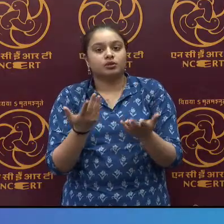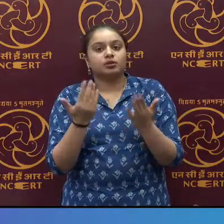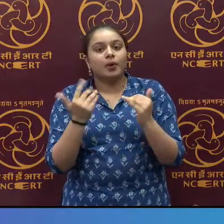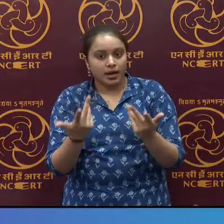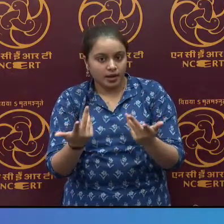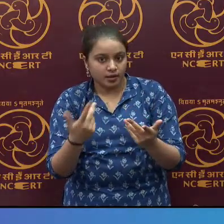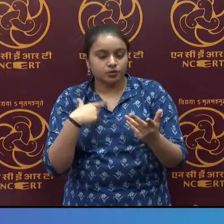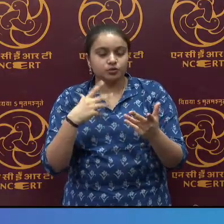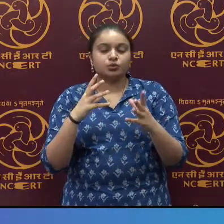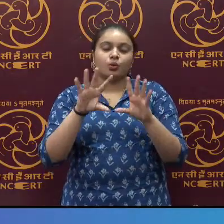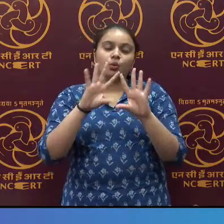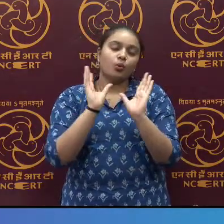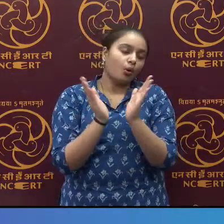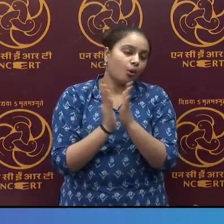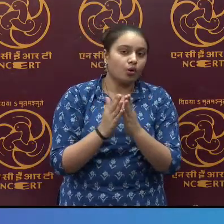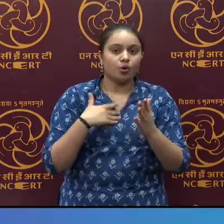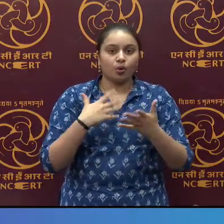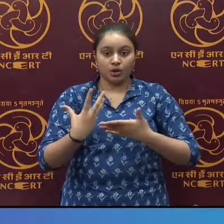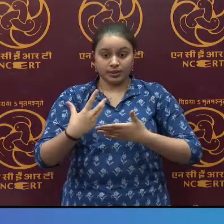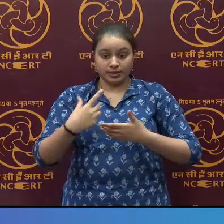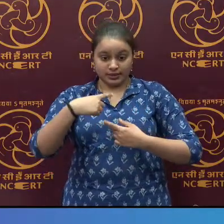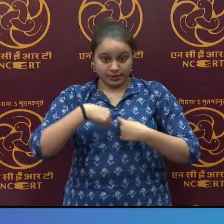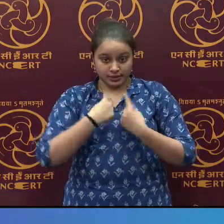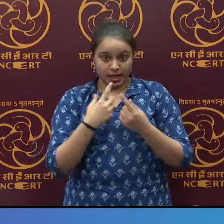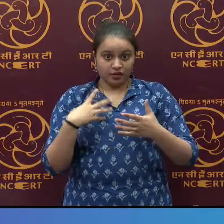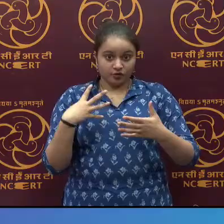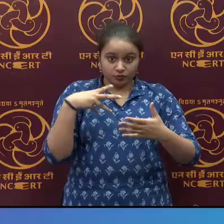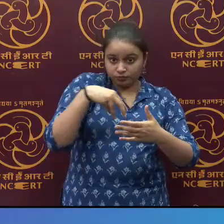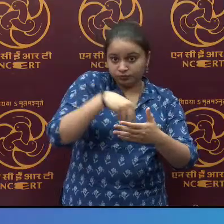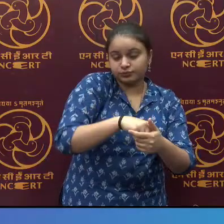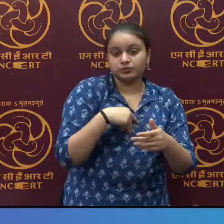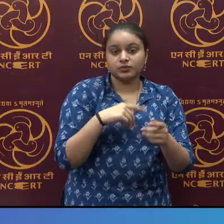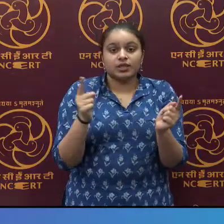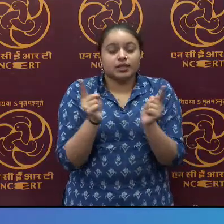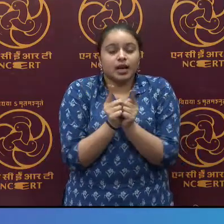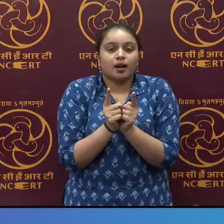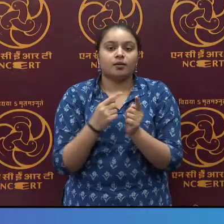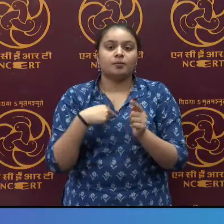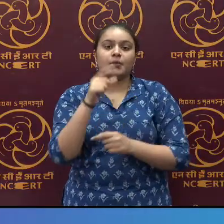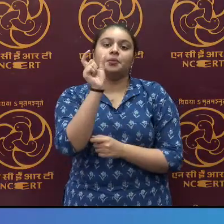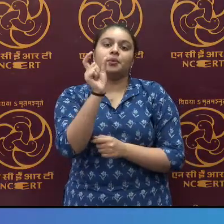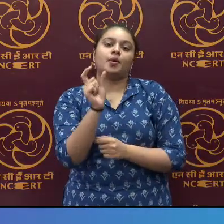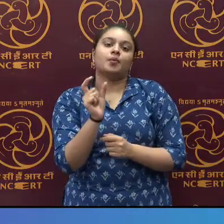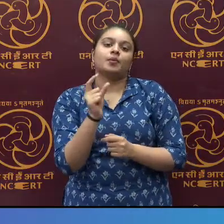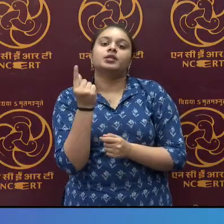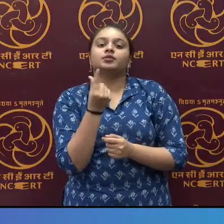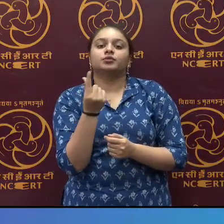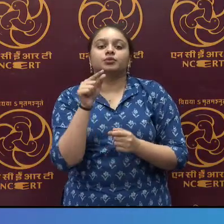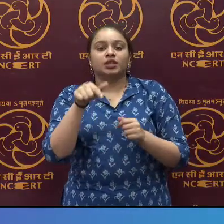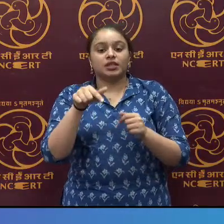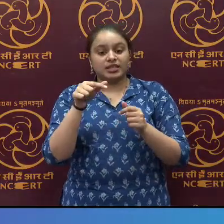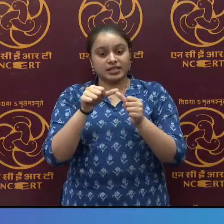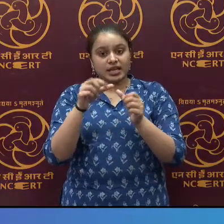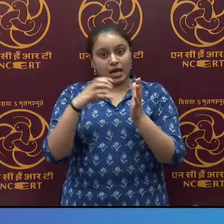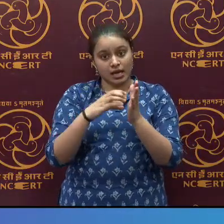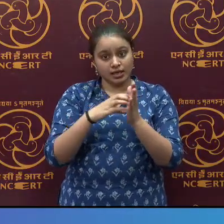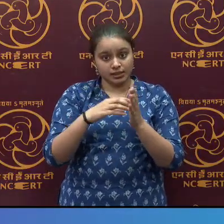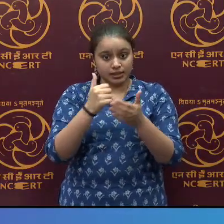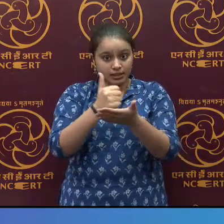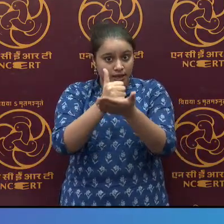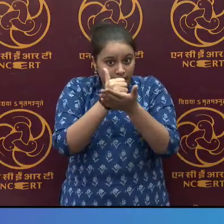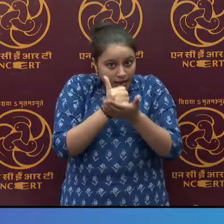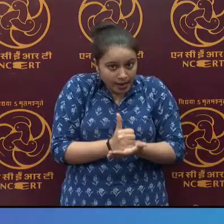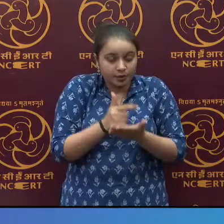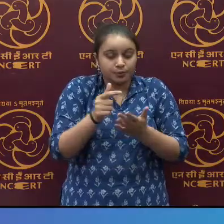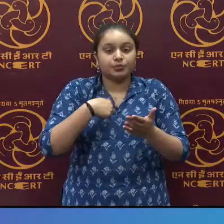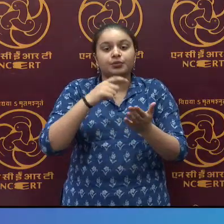lot of information you have to put up in those limited amount of words. So that way article writing helps you a lot in terms of